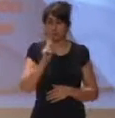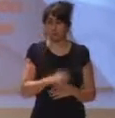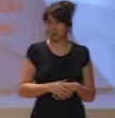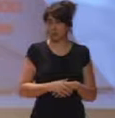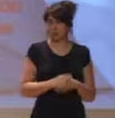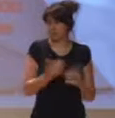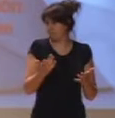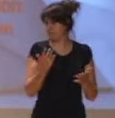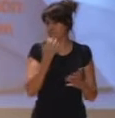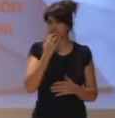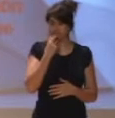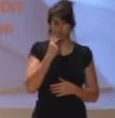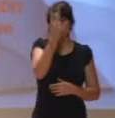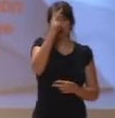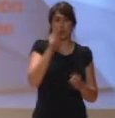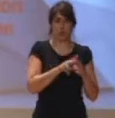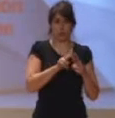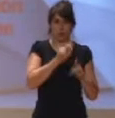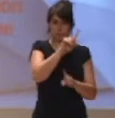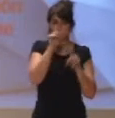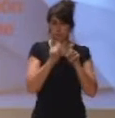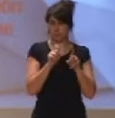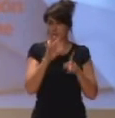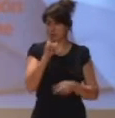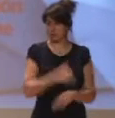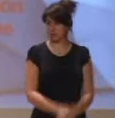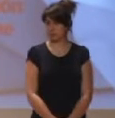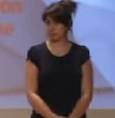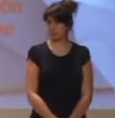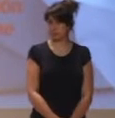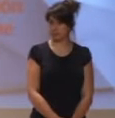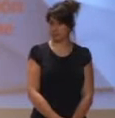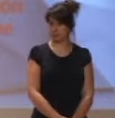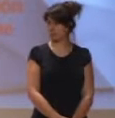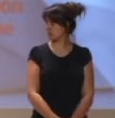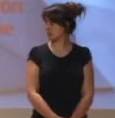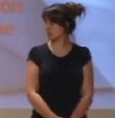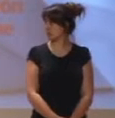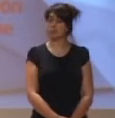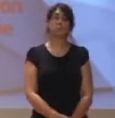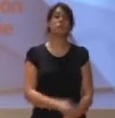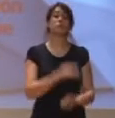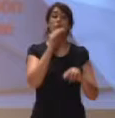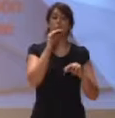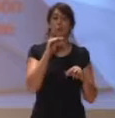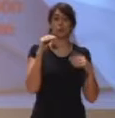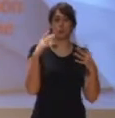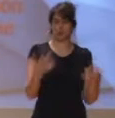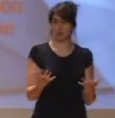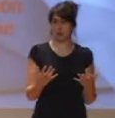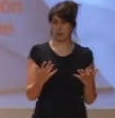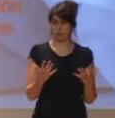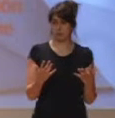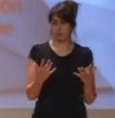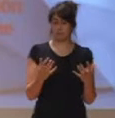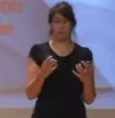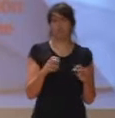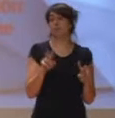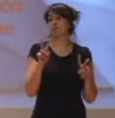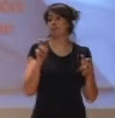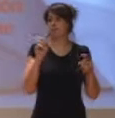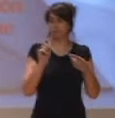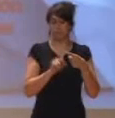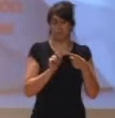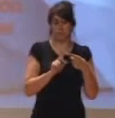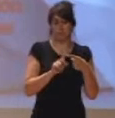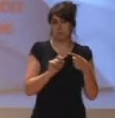or is it something too specific or something that you foresee in other projects? So these would be my two questions. Well, the